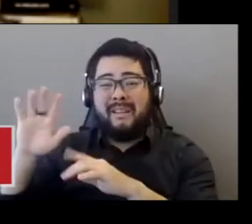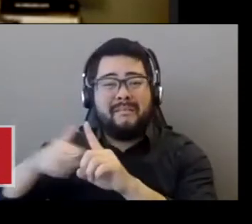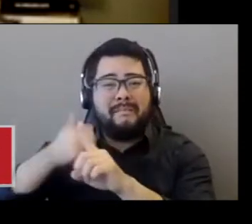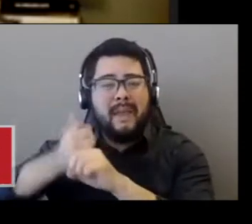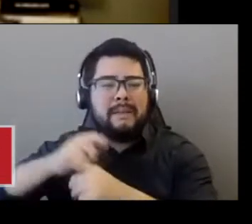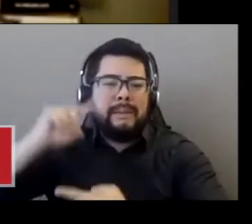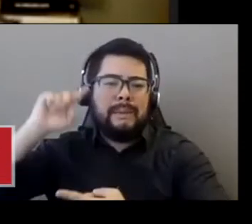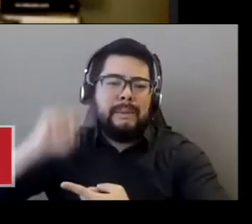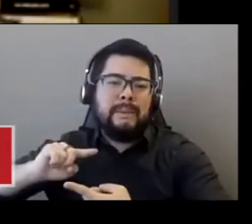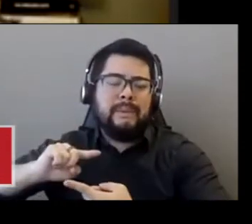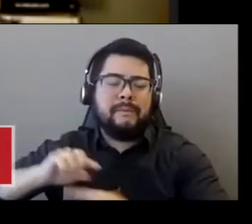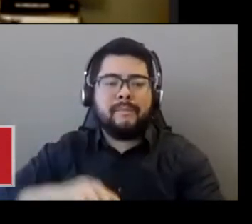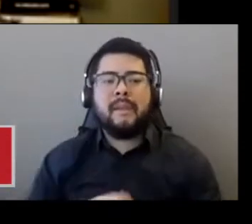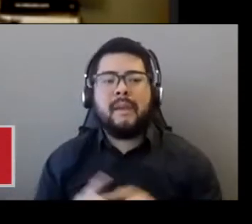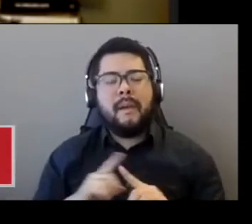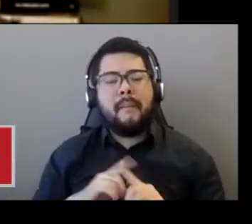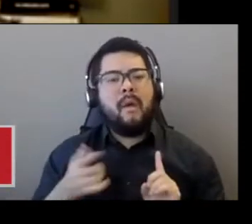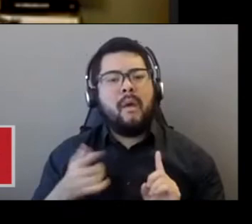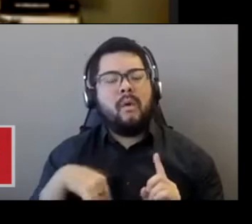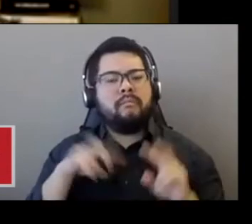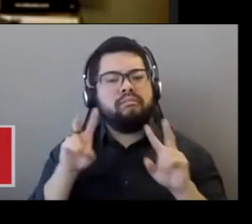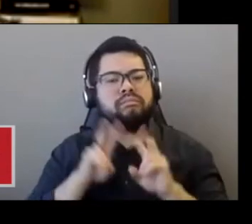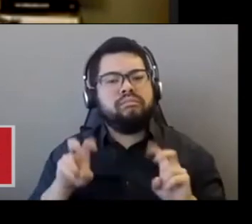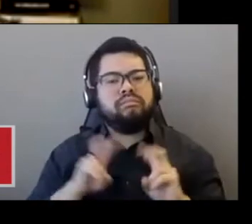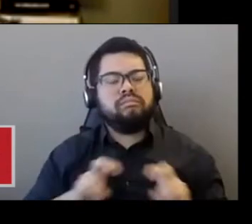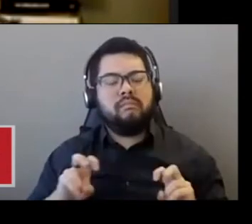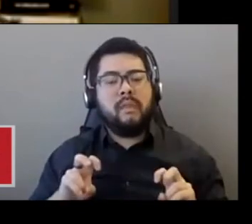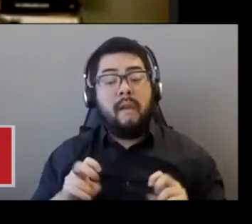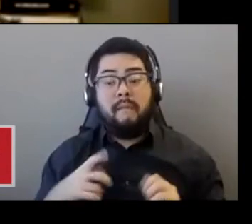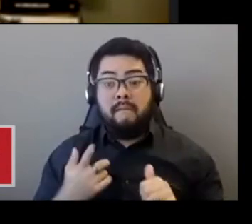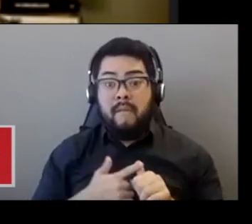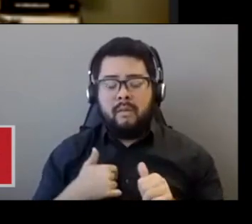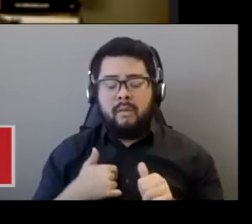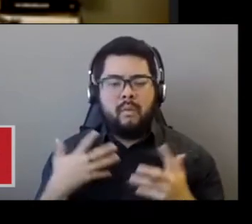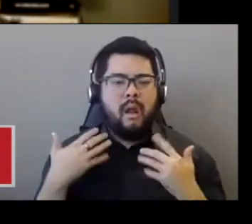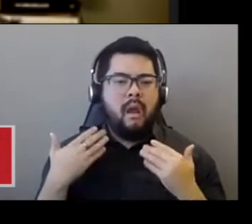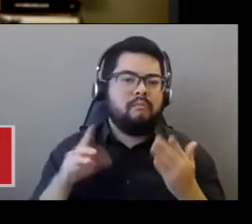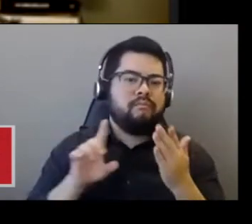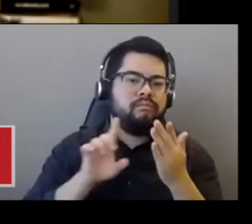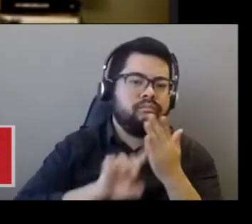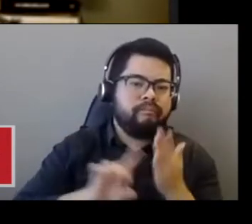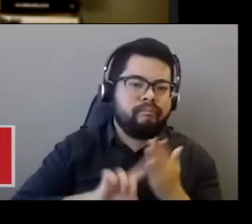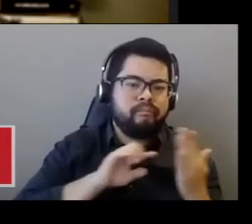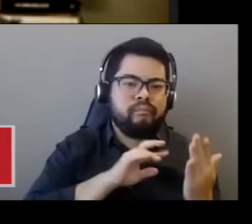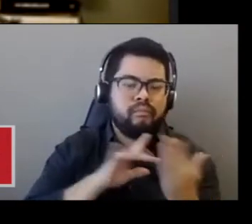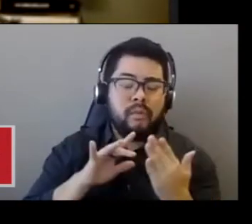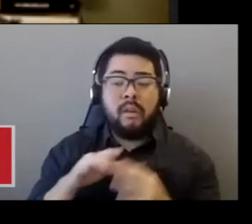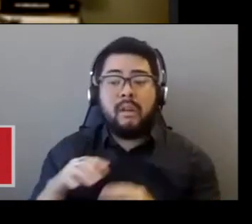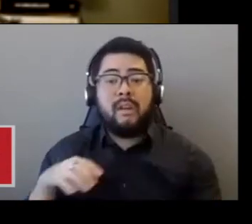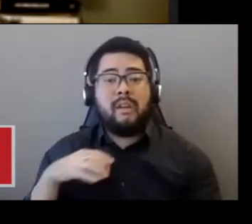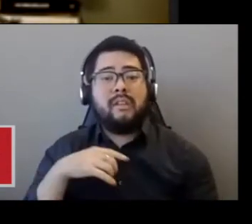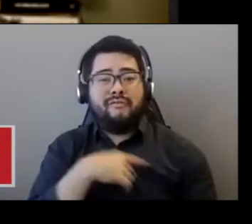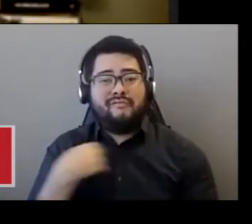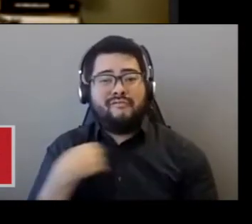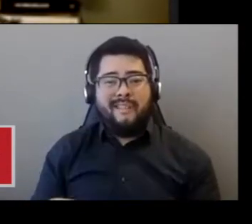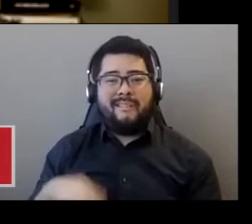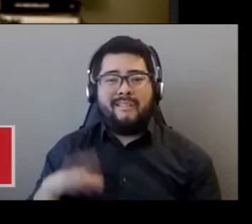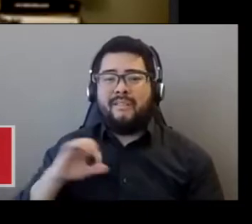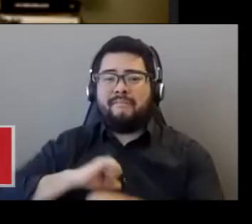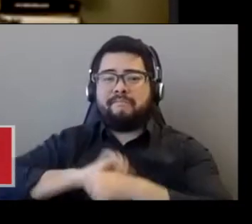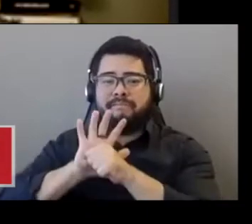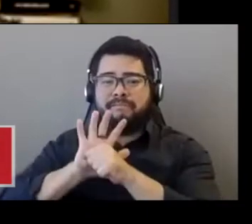have a different arc. We did a little report first on China, Corona shock in China, where with colleagues in